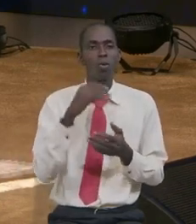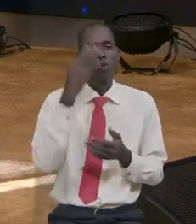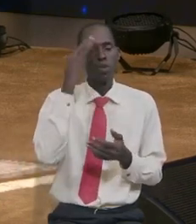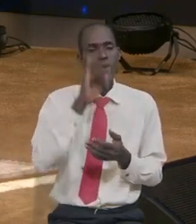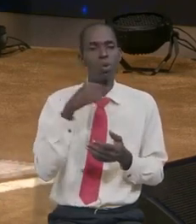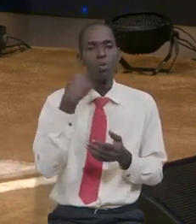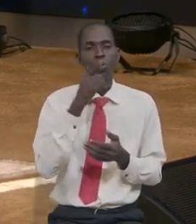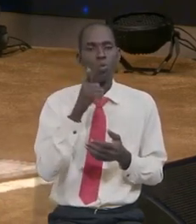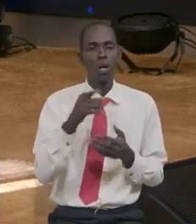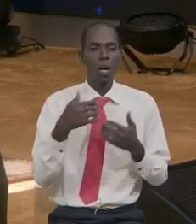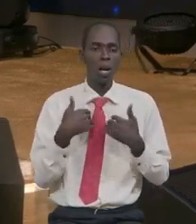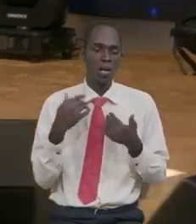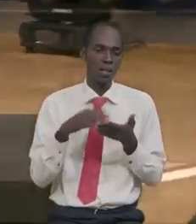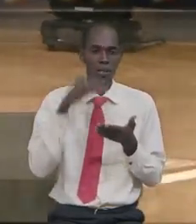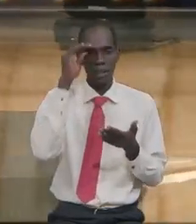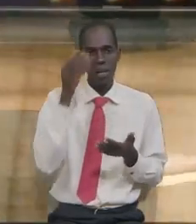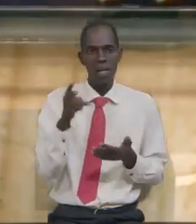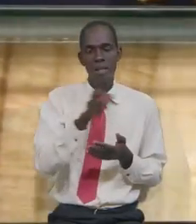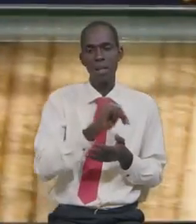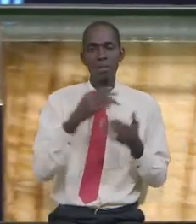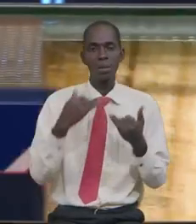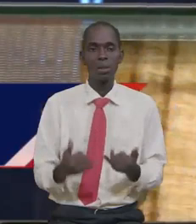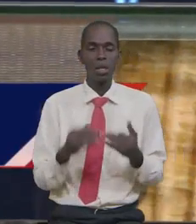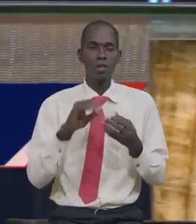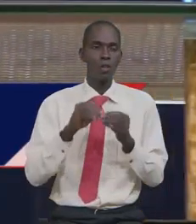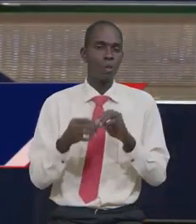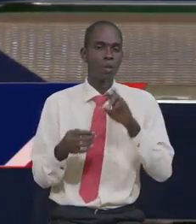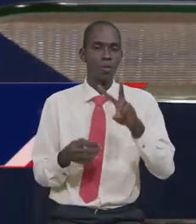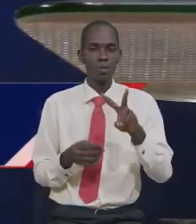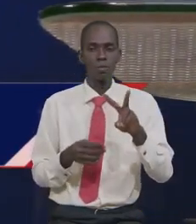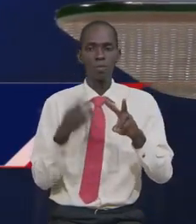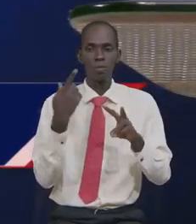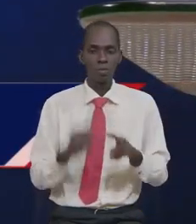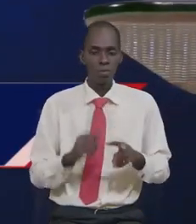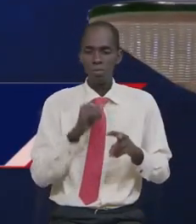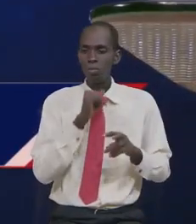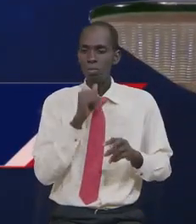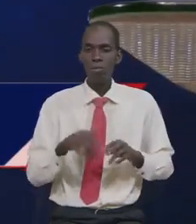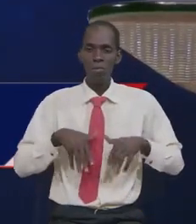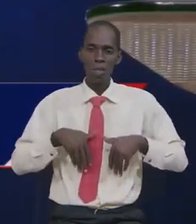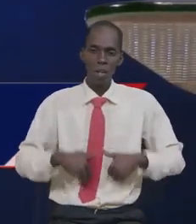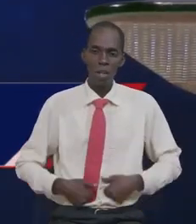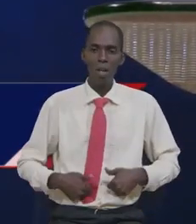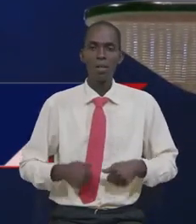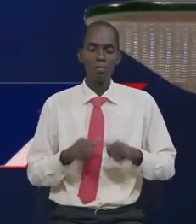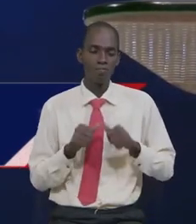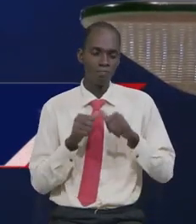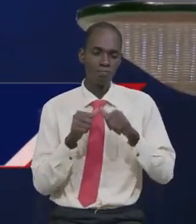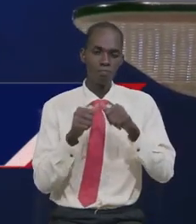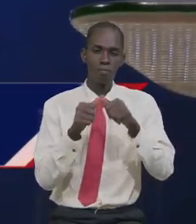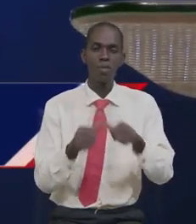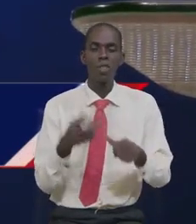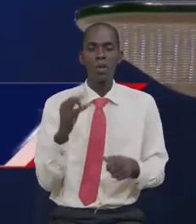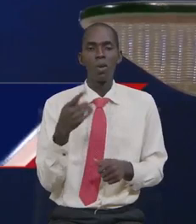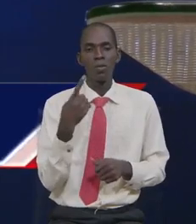Let's come to number two here. Number two, we're looking at the tireless perseverance of the refined.